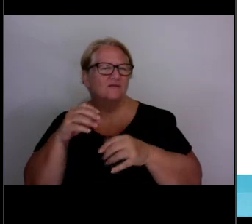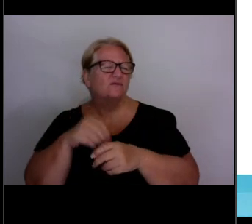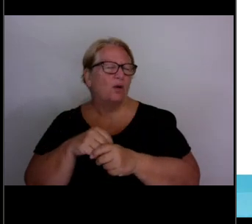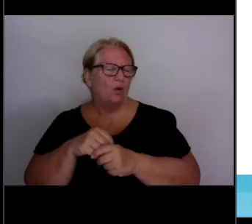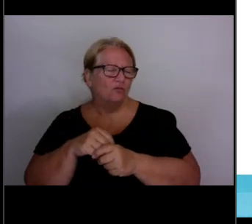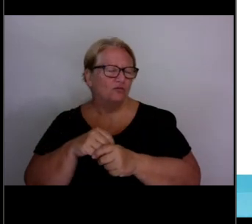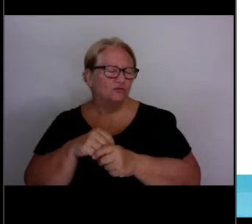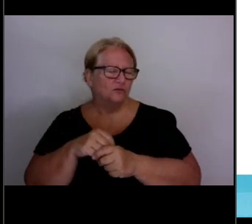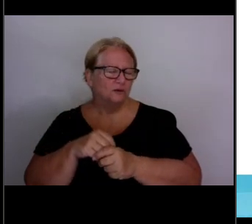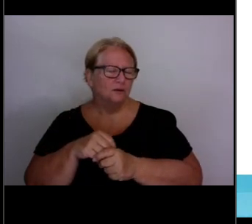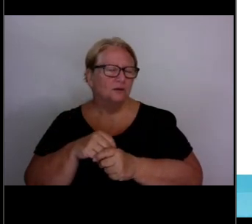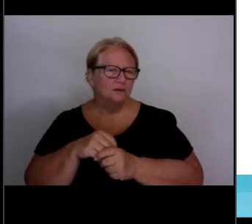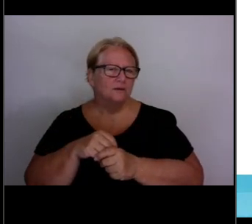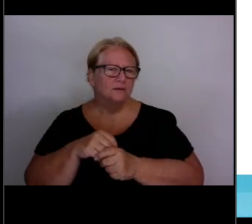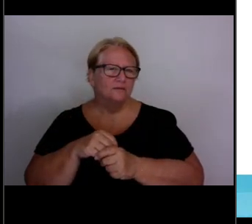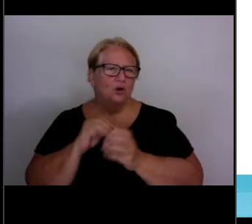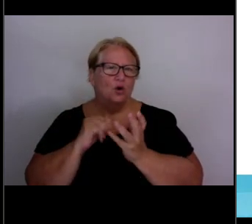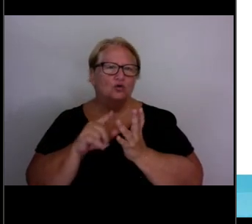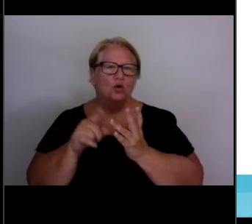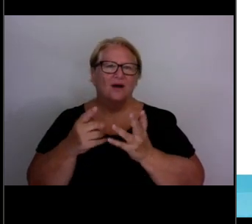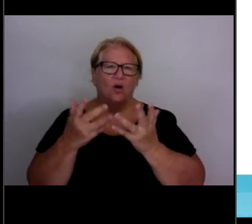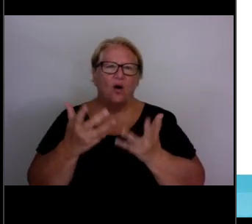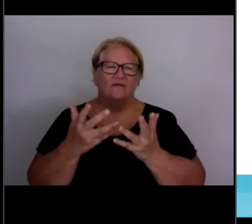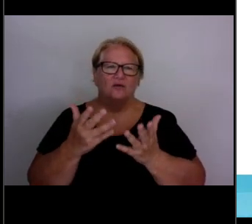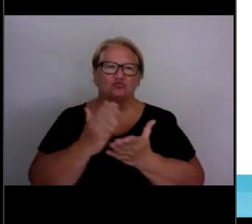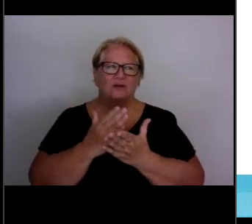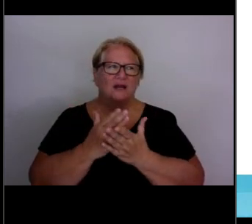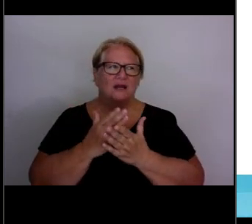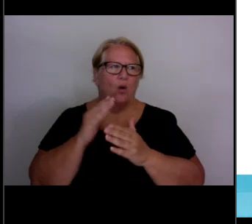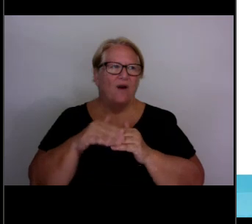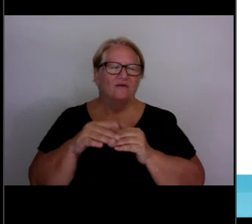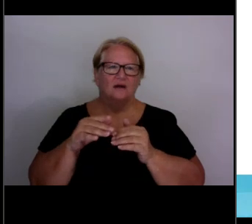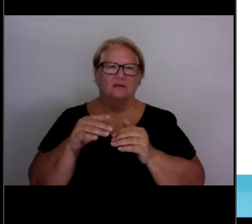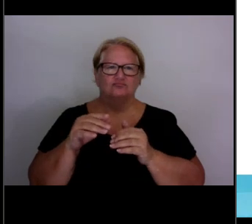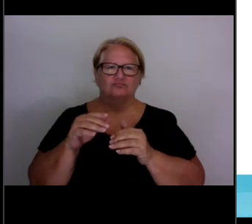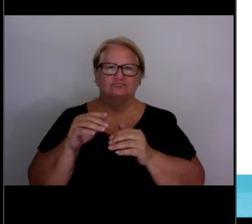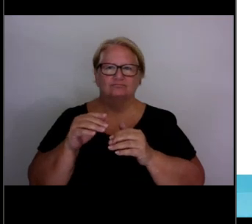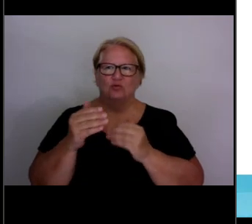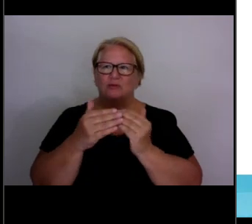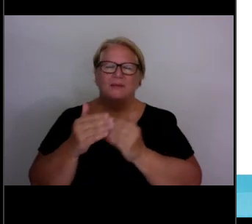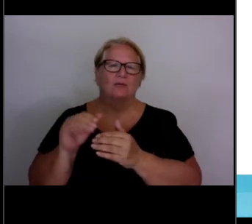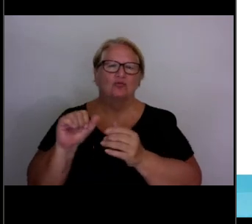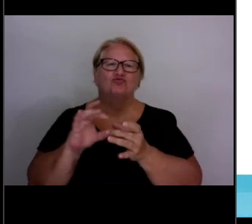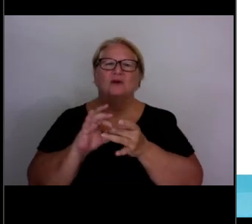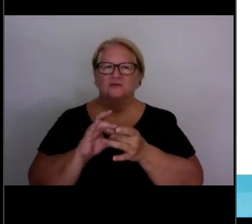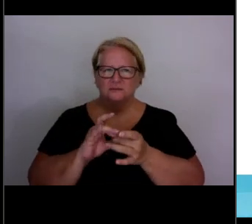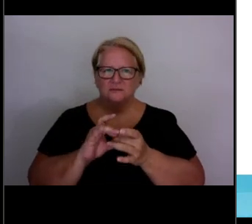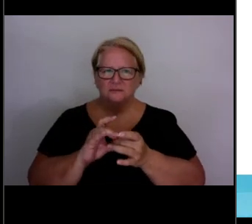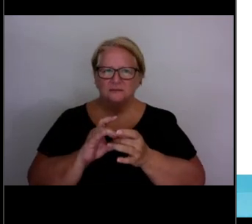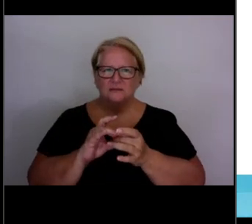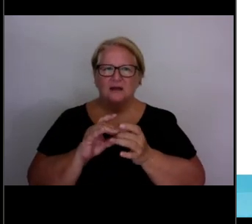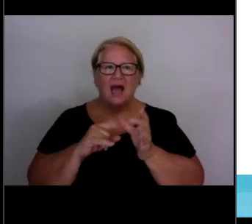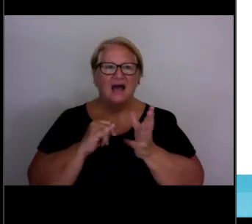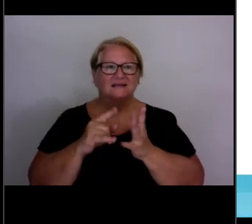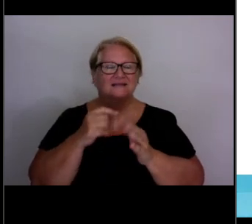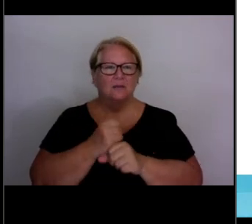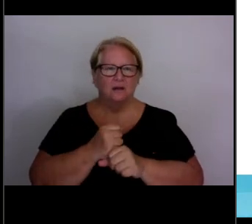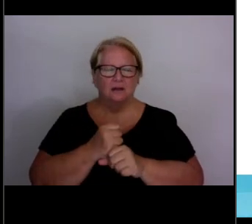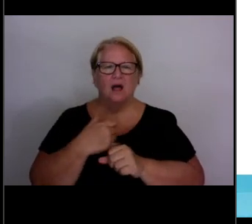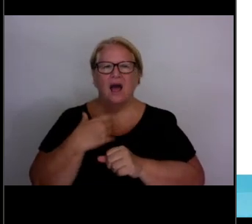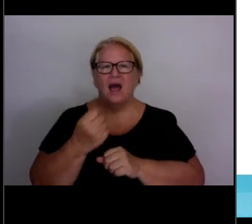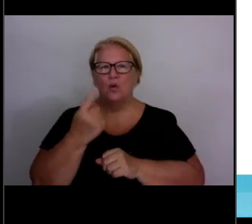way. And it's often really about relational repair as well. So just as an example, I had a case with